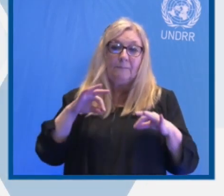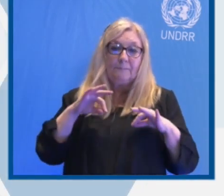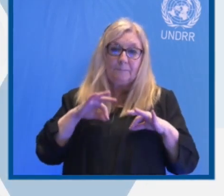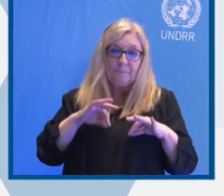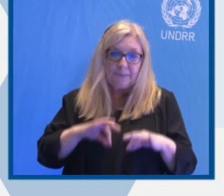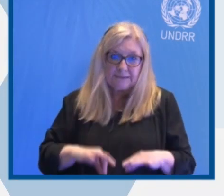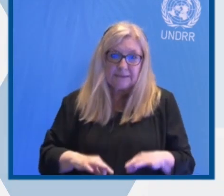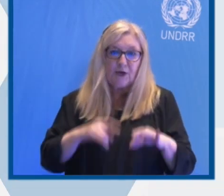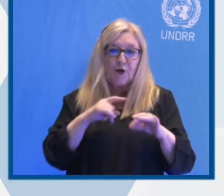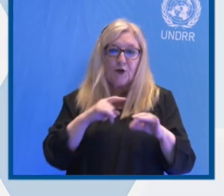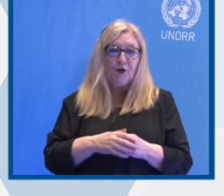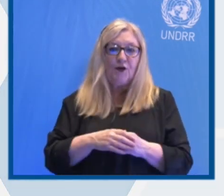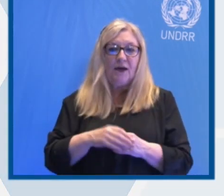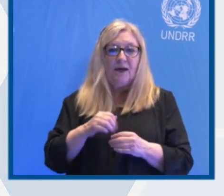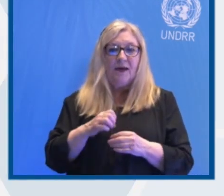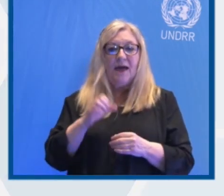Thank you very much.